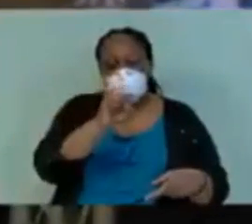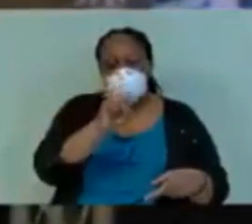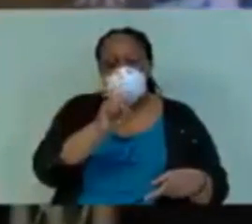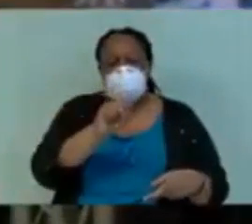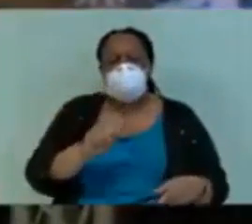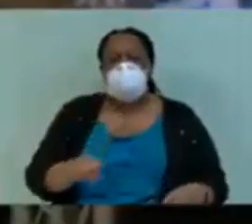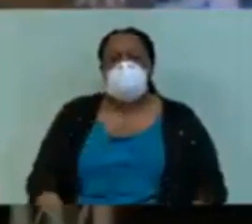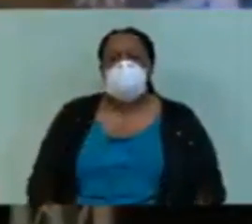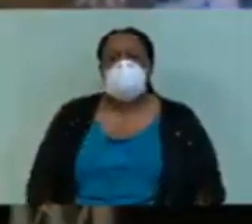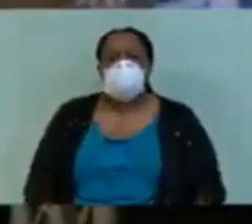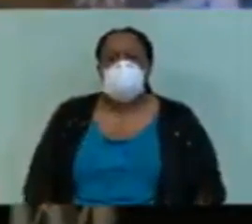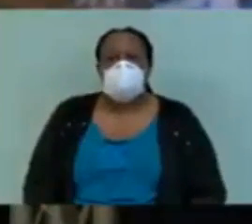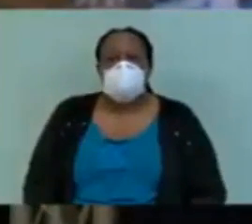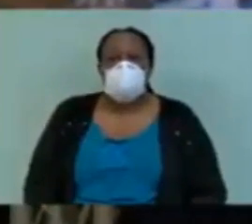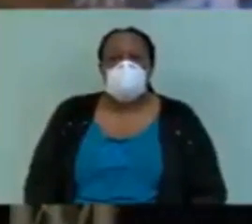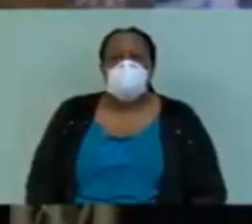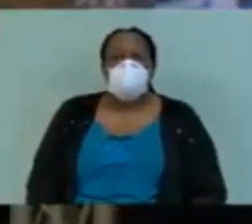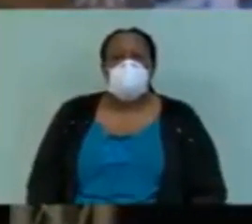Gymnasiums.